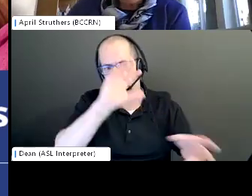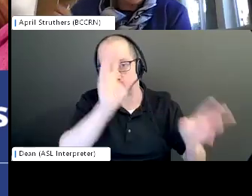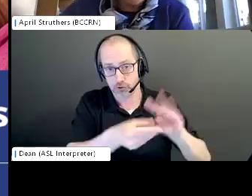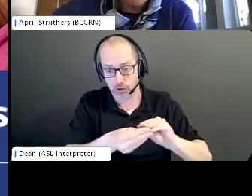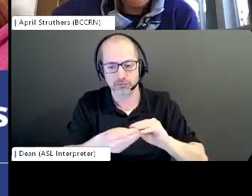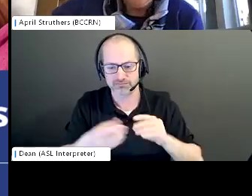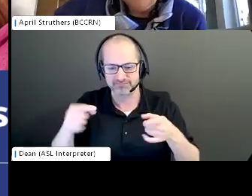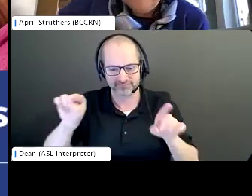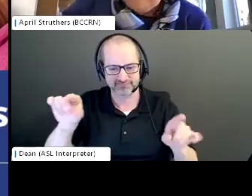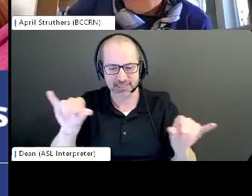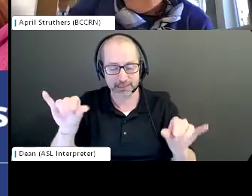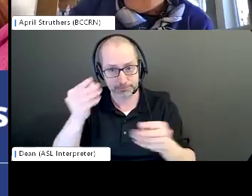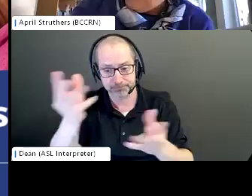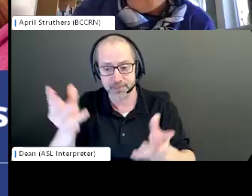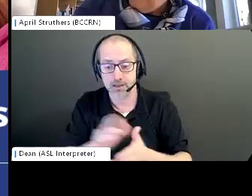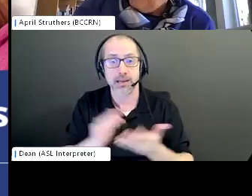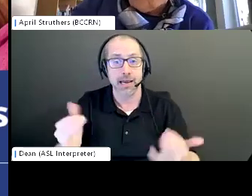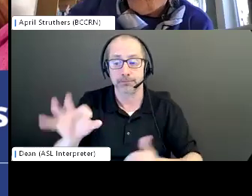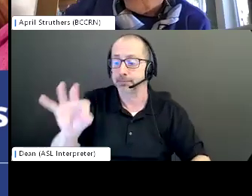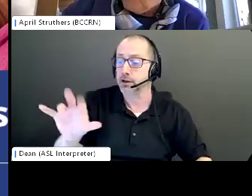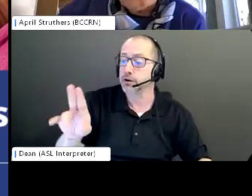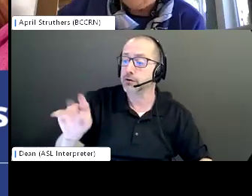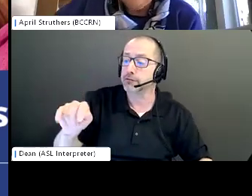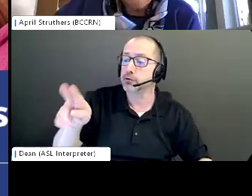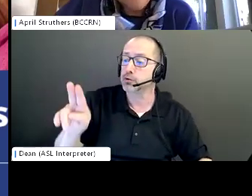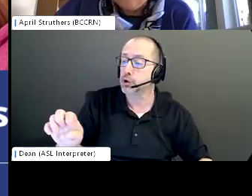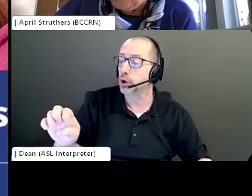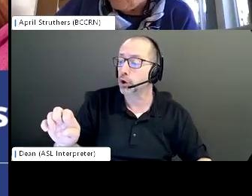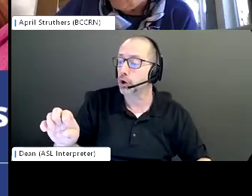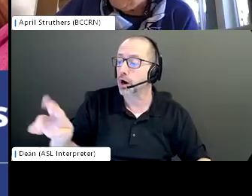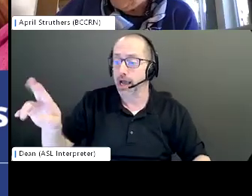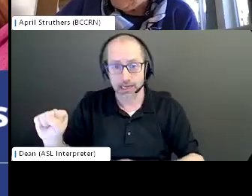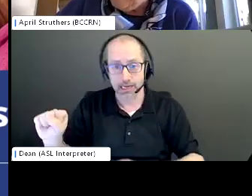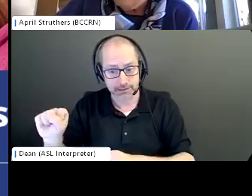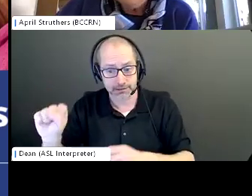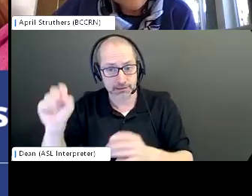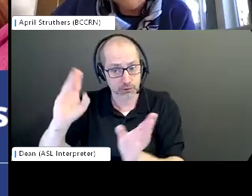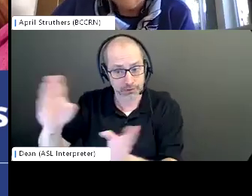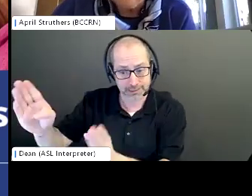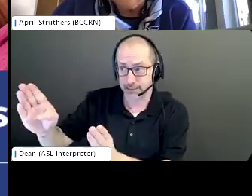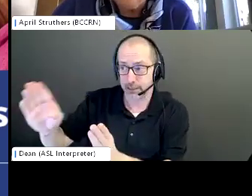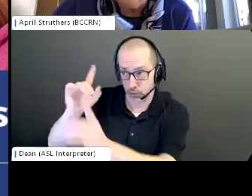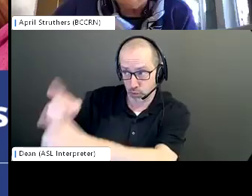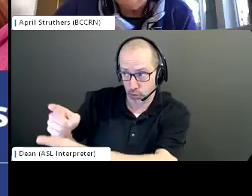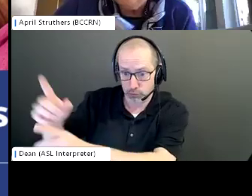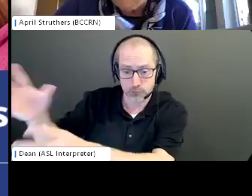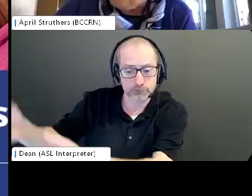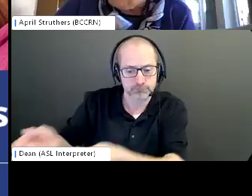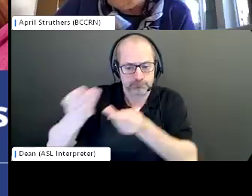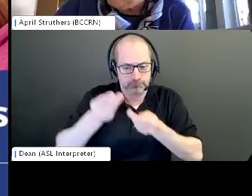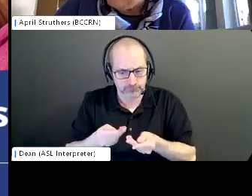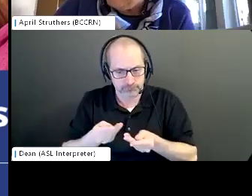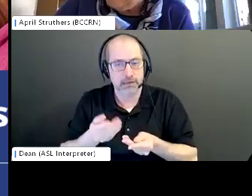Now, in terms of the Future Us strategy, to move forward, we have taken on the goals, but there's more work to do here